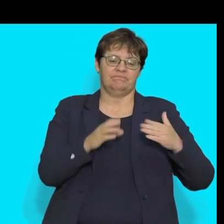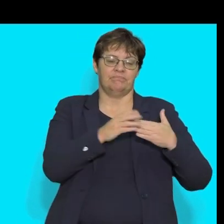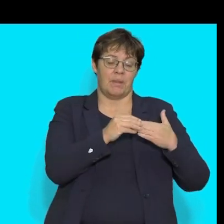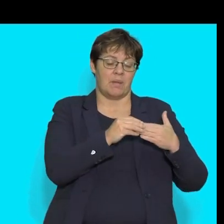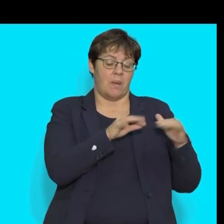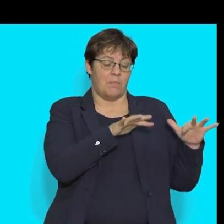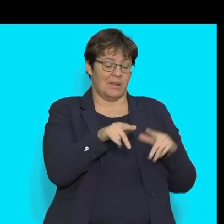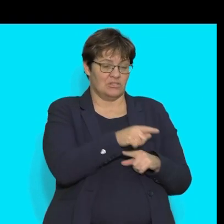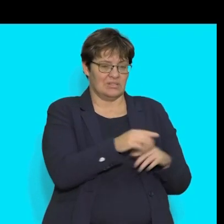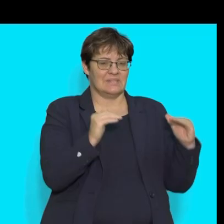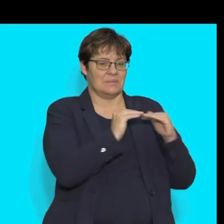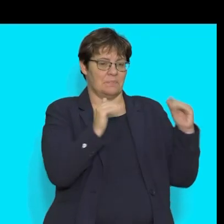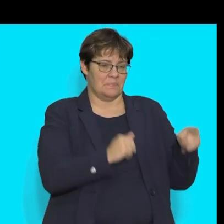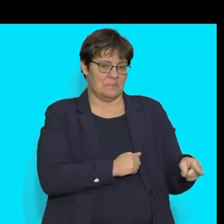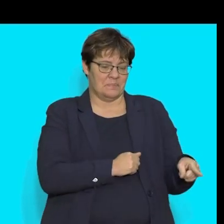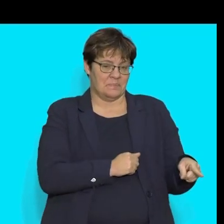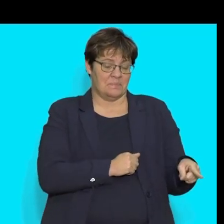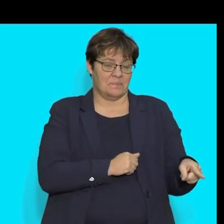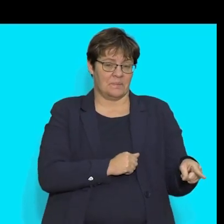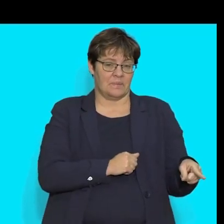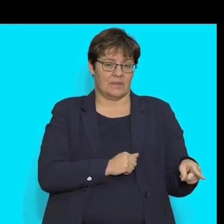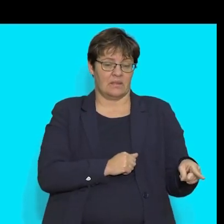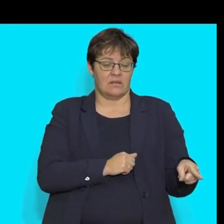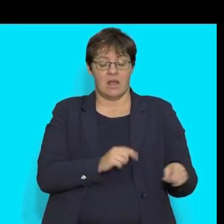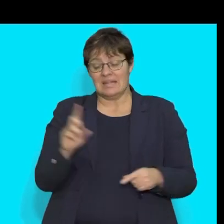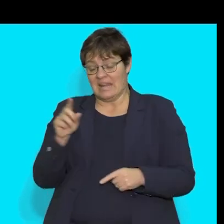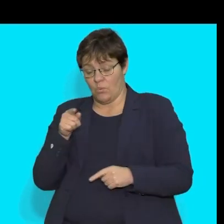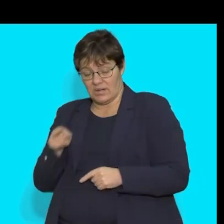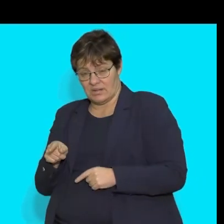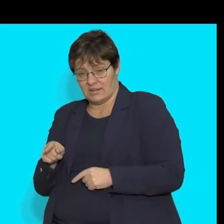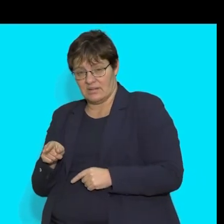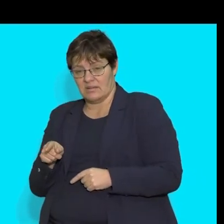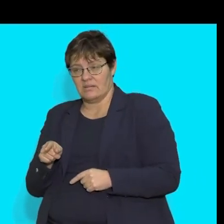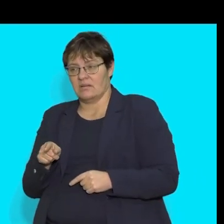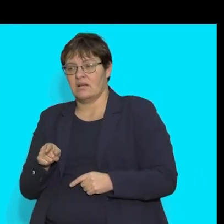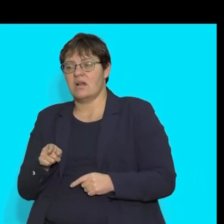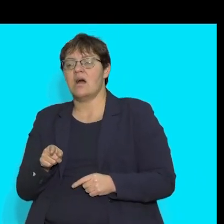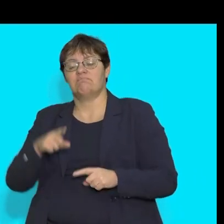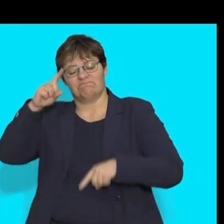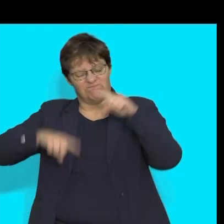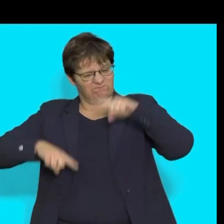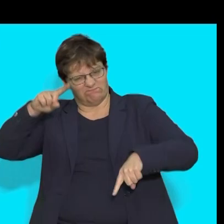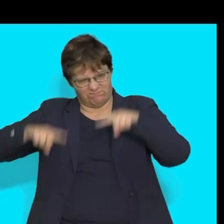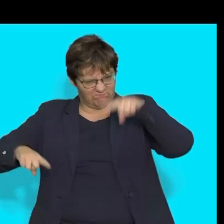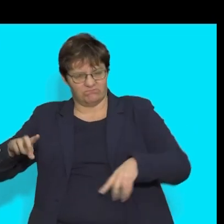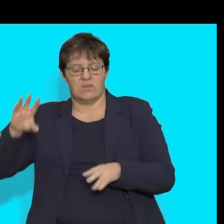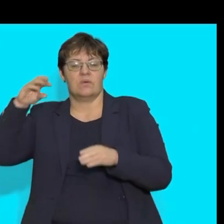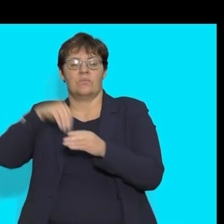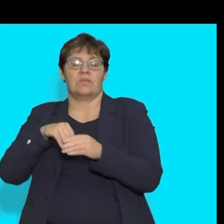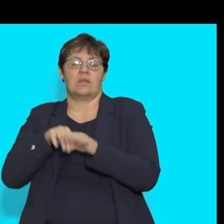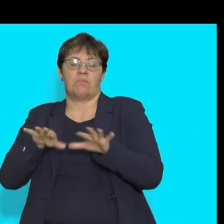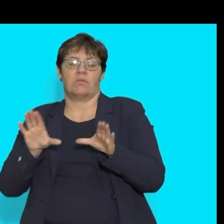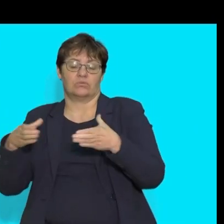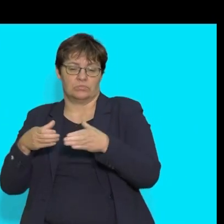of the population are the same. However, Darwin mentioned that there was lots of variation within